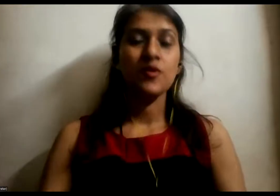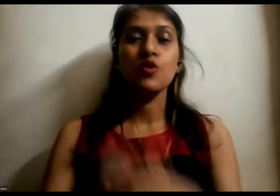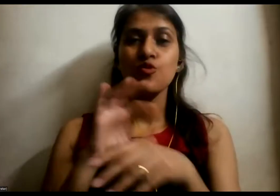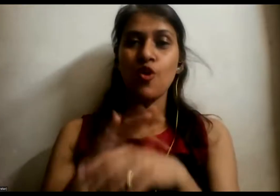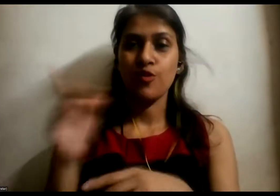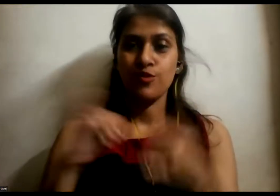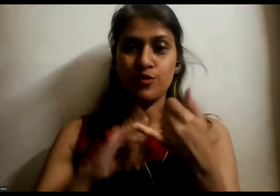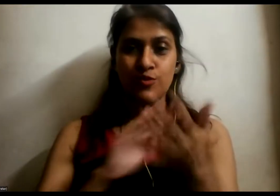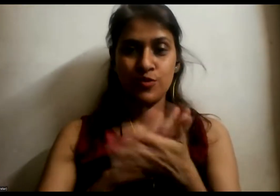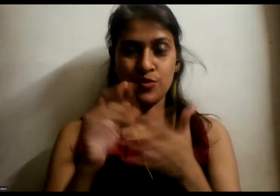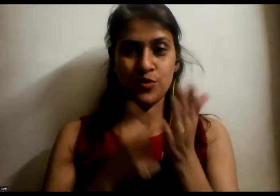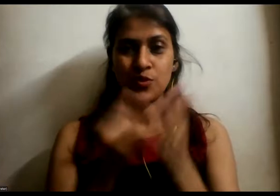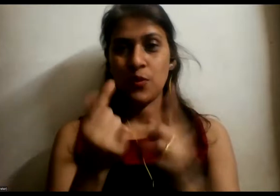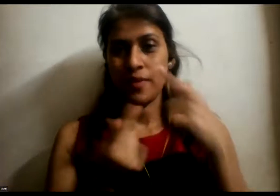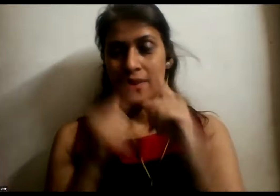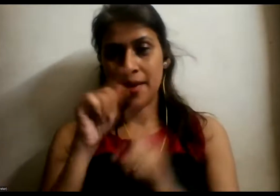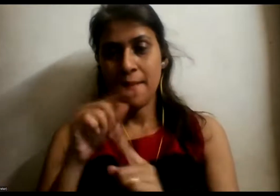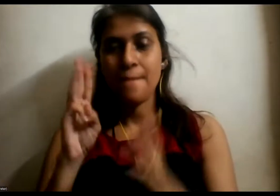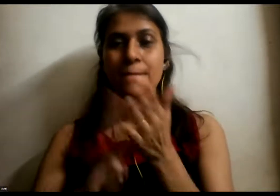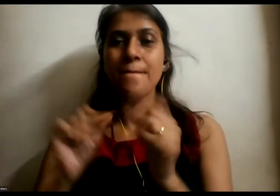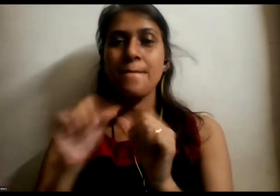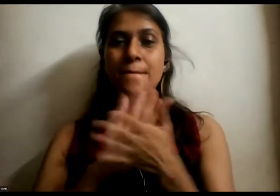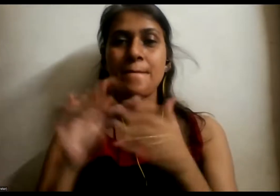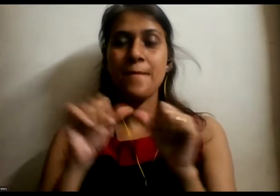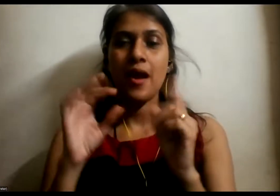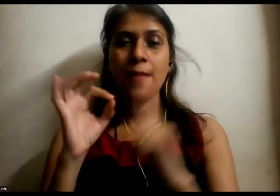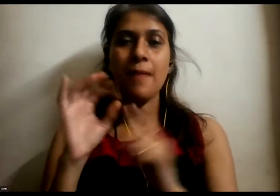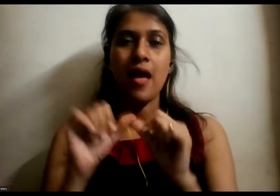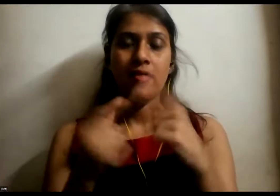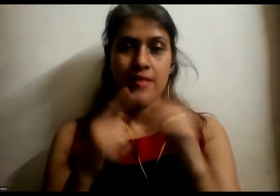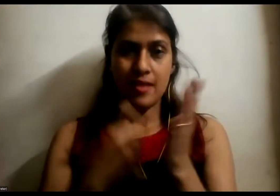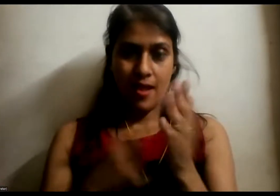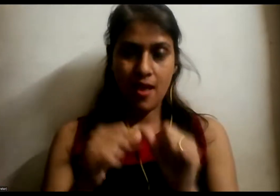Sruti Mohapatra with us today. For the benefit of the